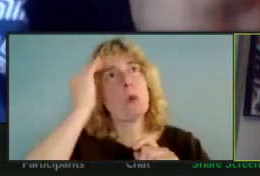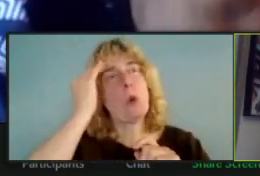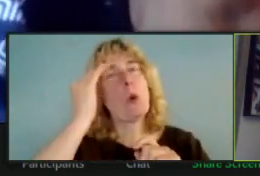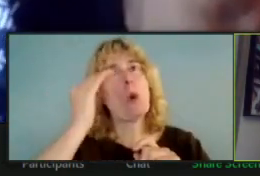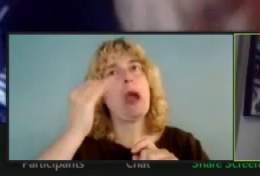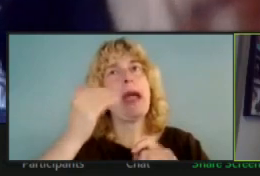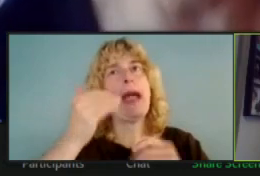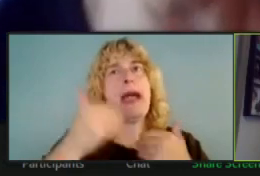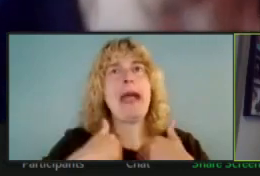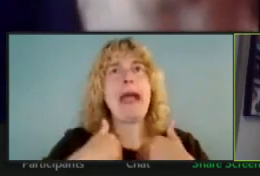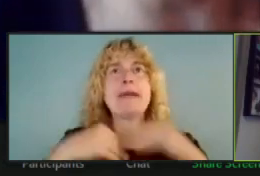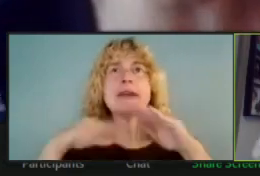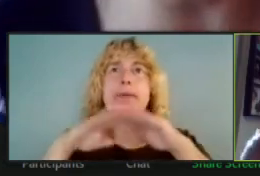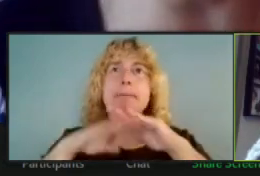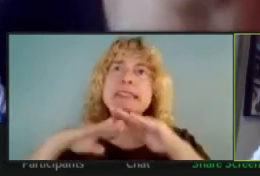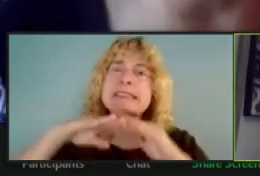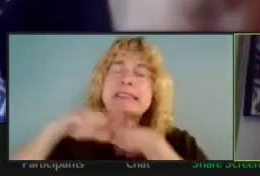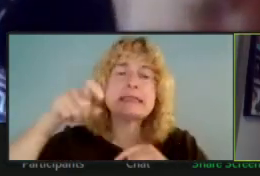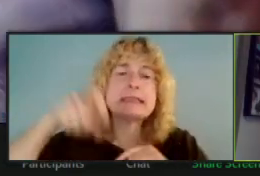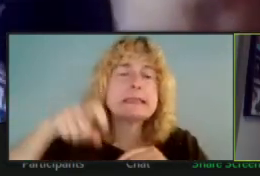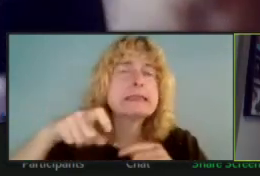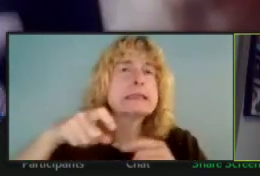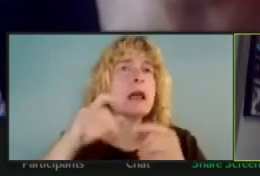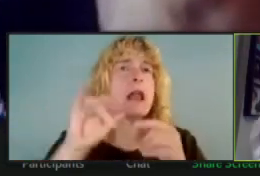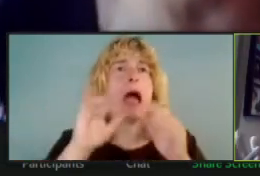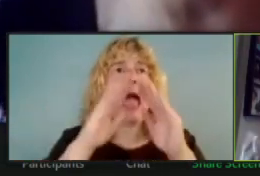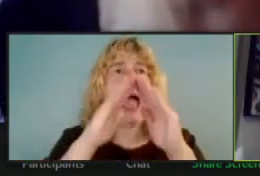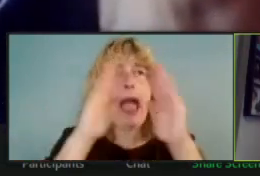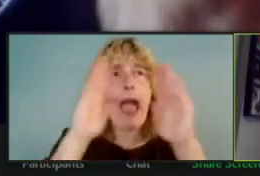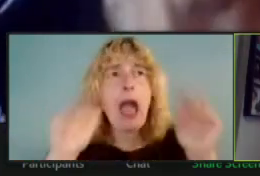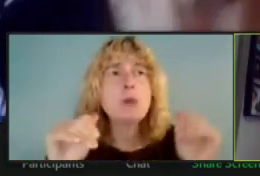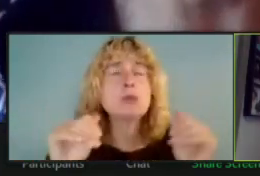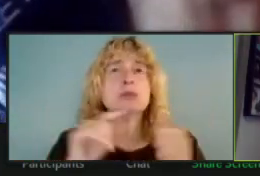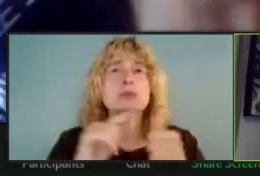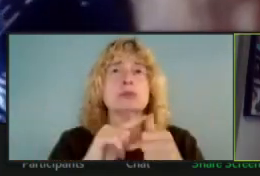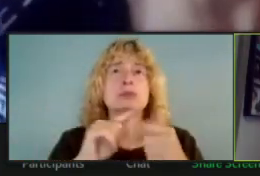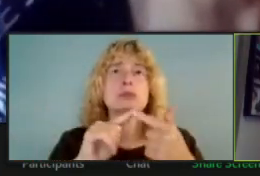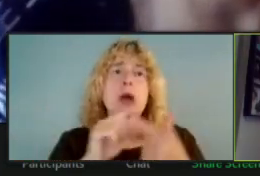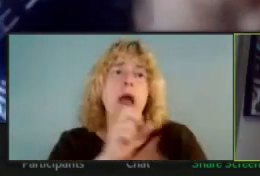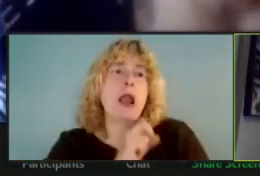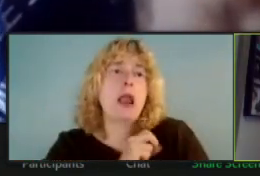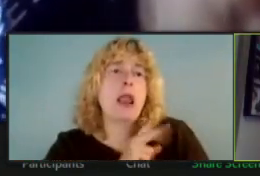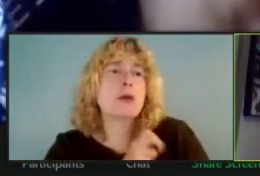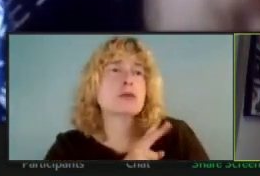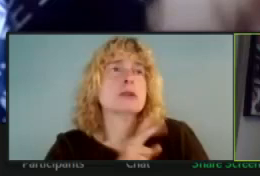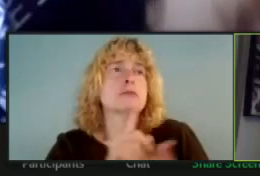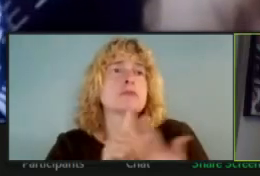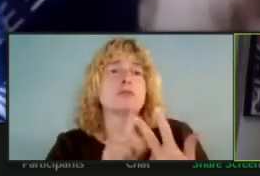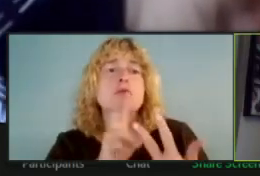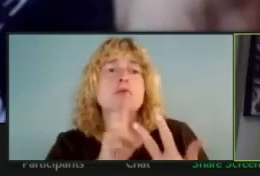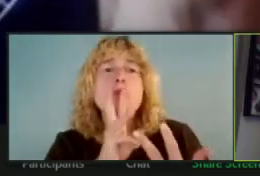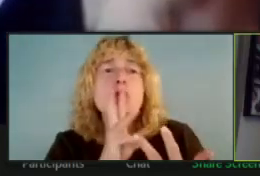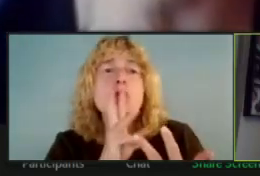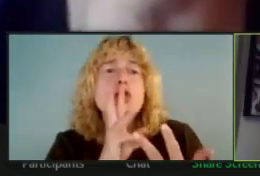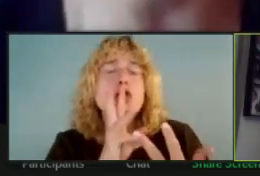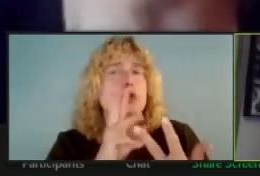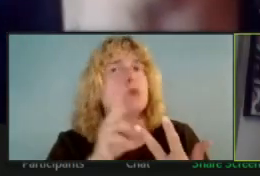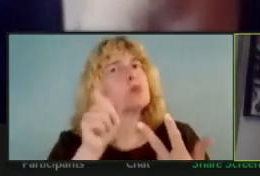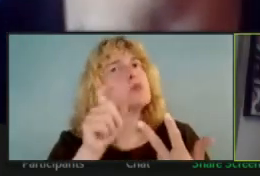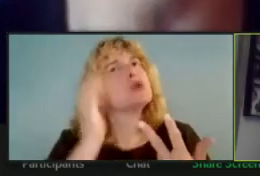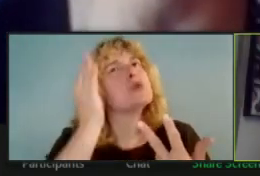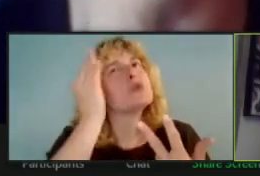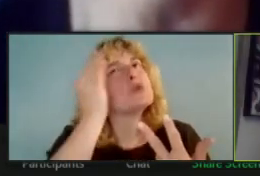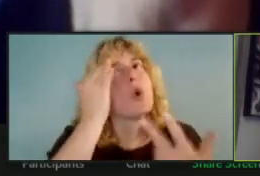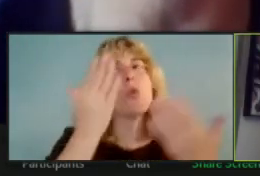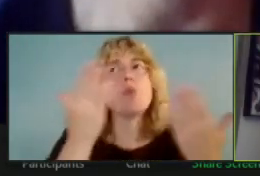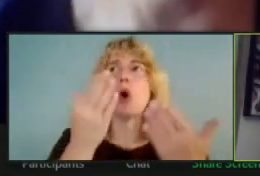needs, and whether it's housing, whether it's electricity and water, we need to know what the resources are at this